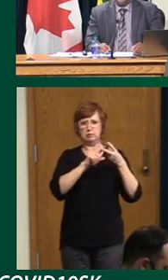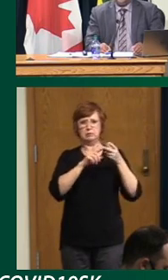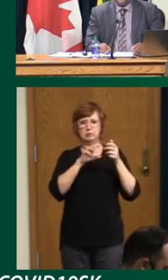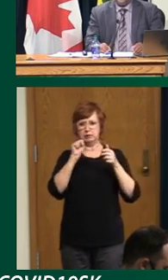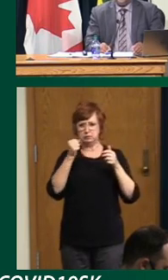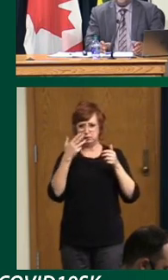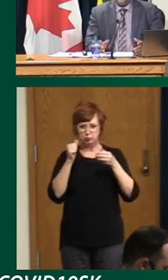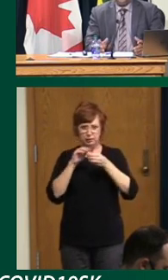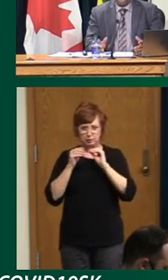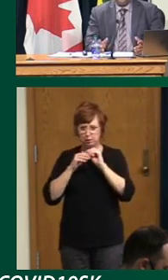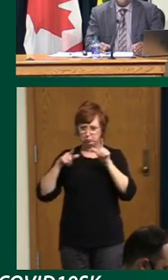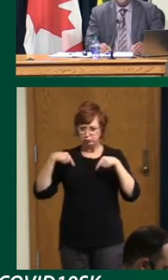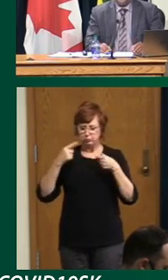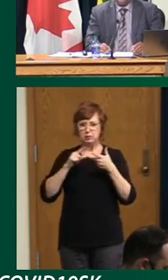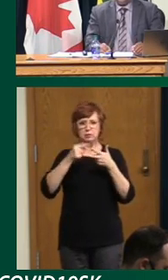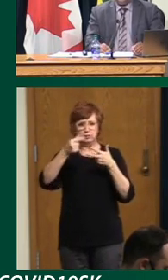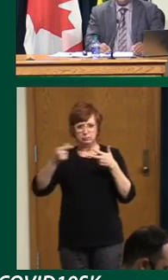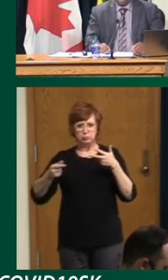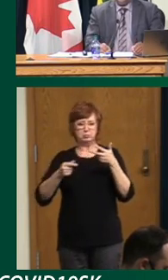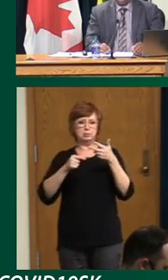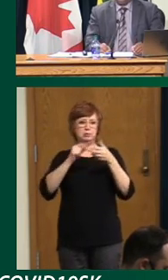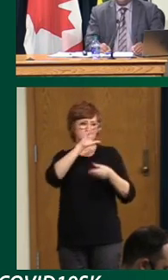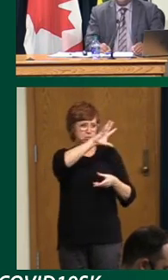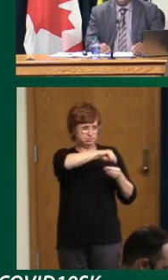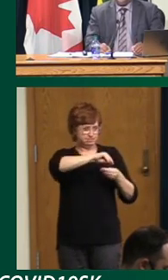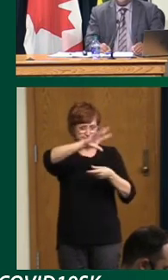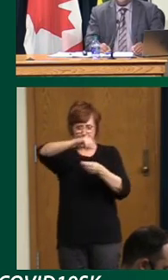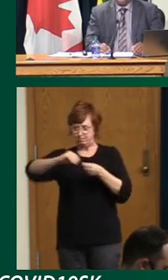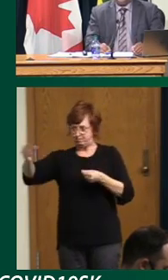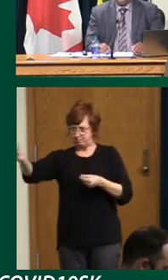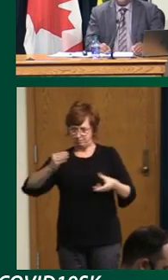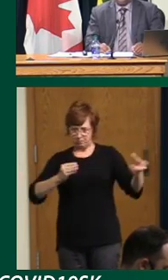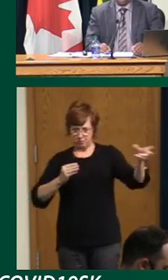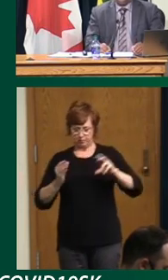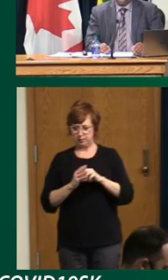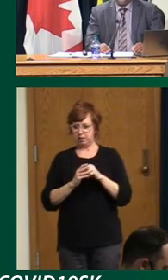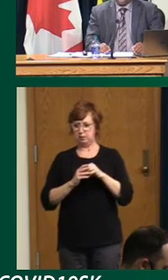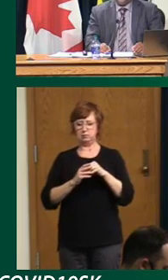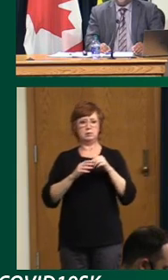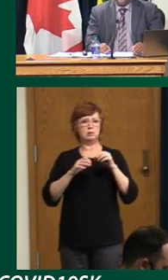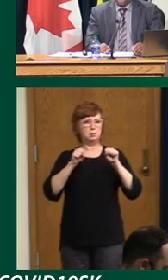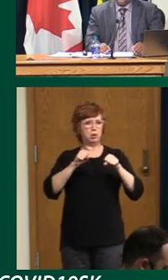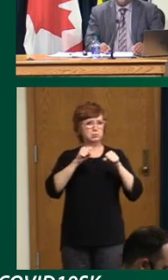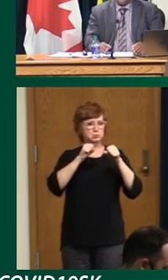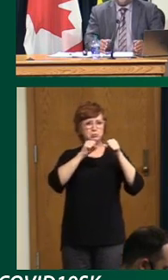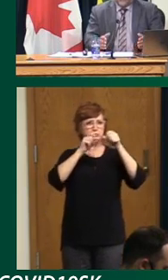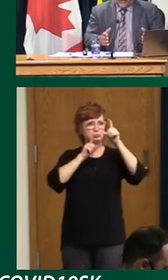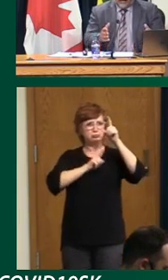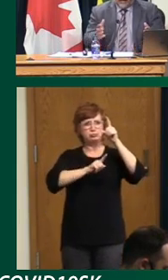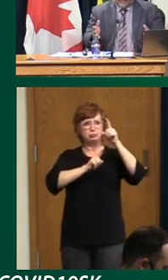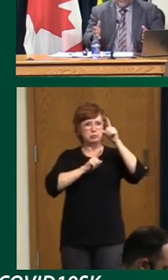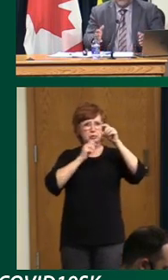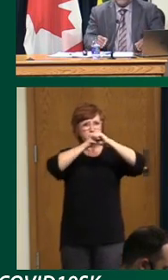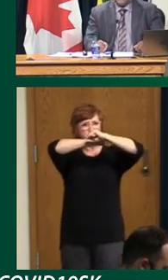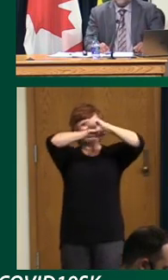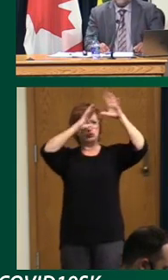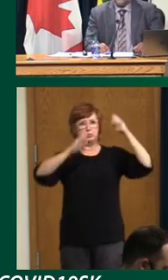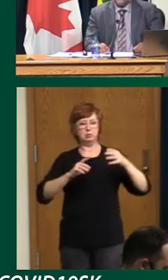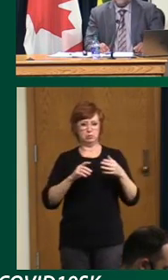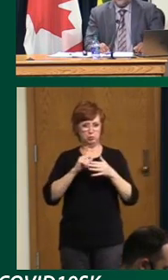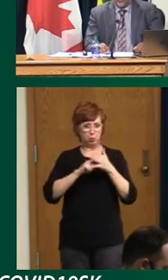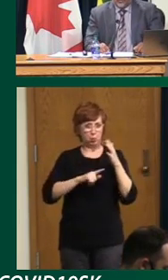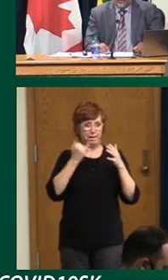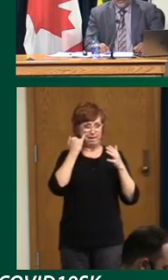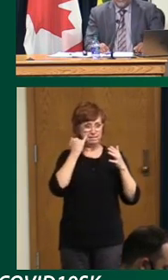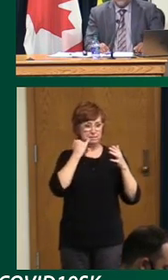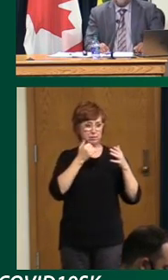Health Authority and by government to look at, okay, what are some potential outcomes? What measures do we have to take today that could make a